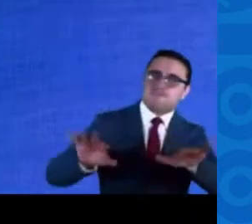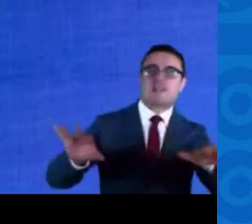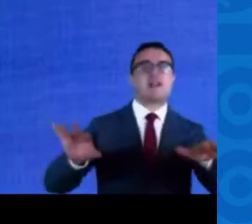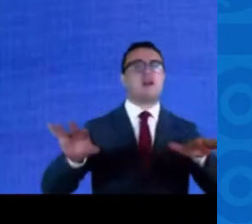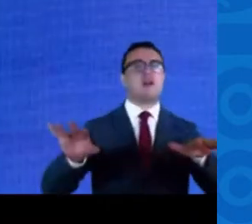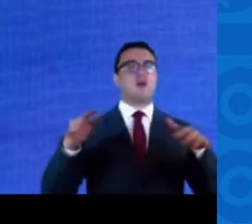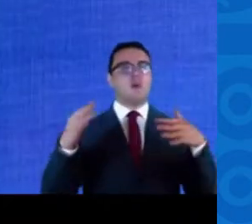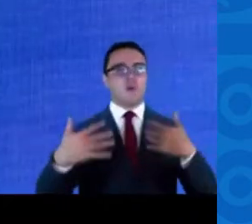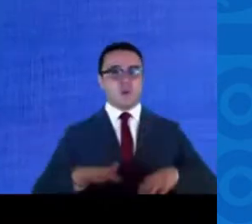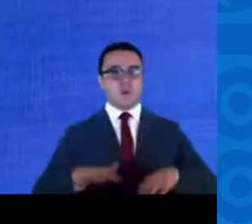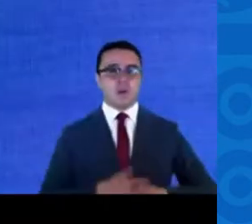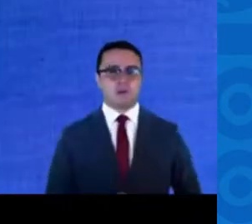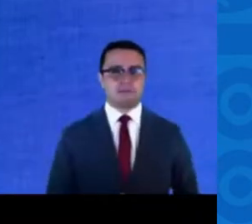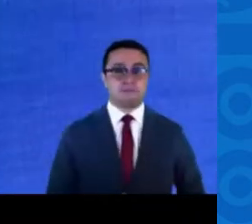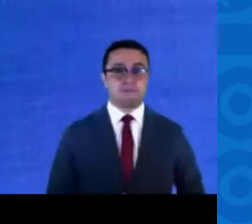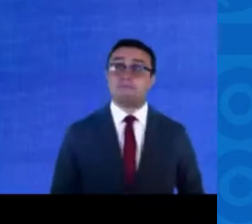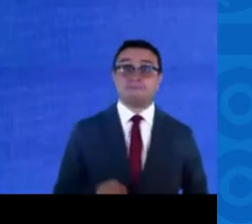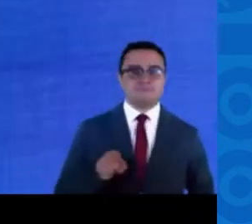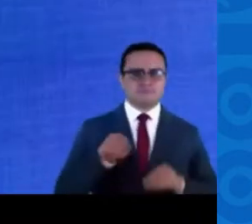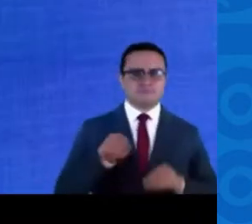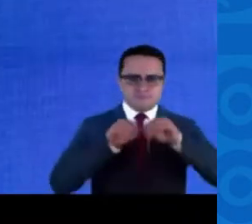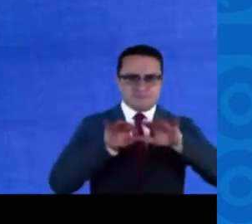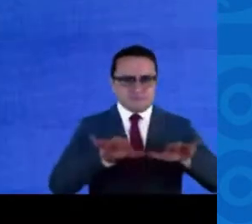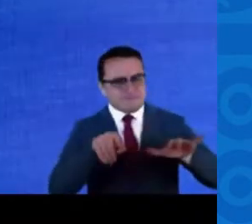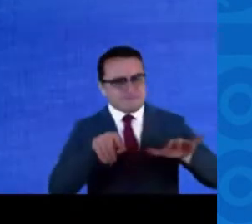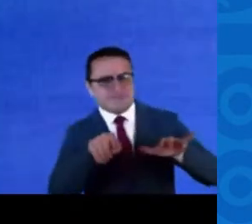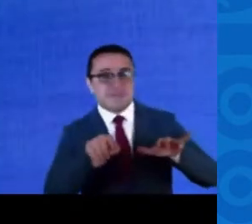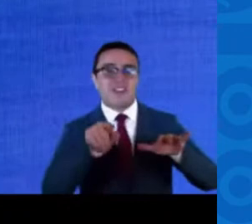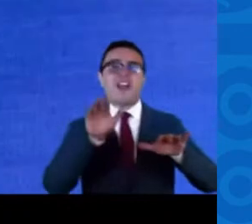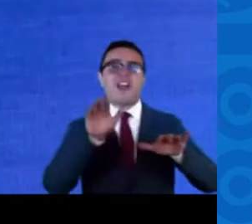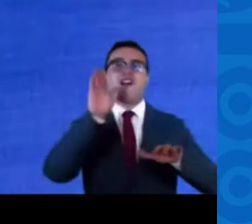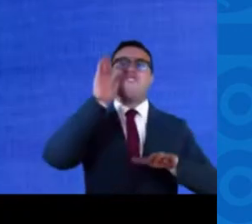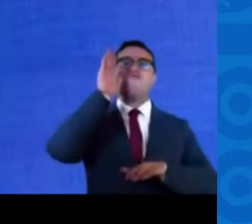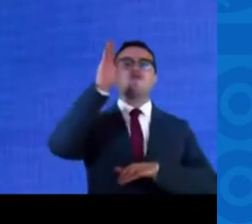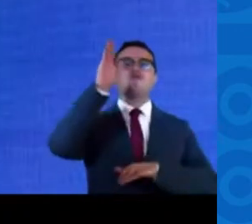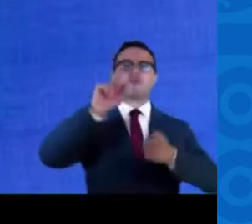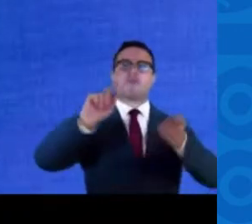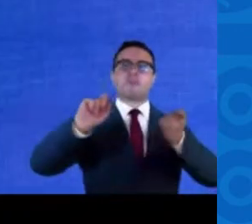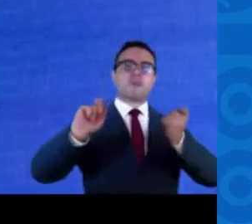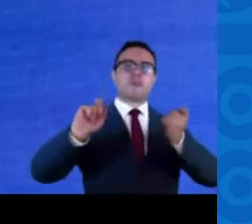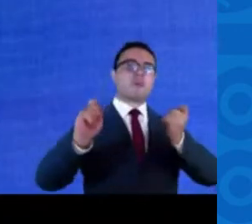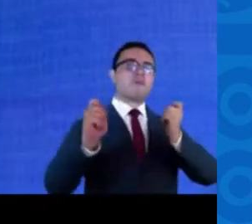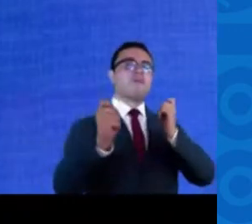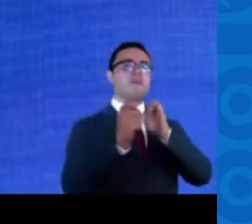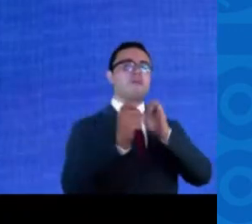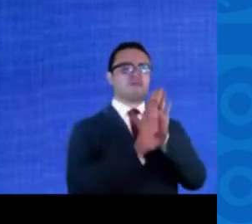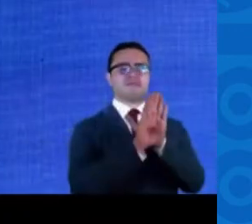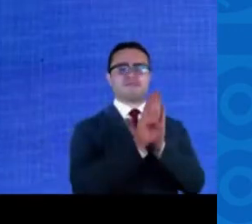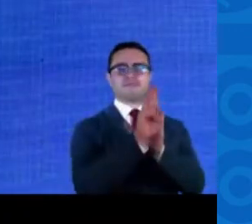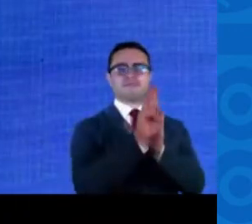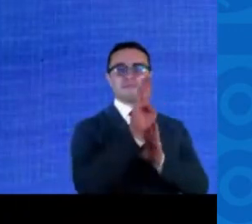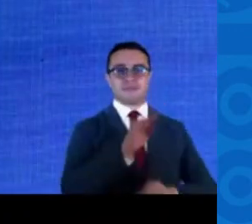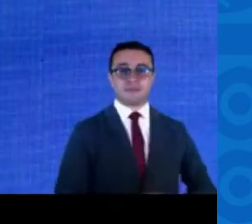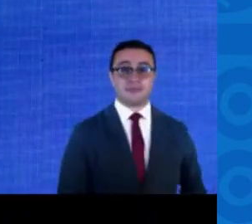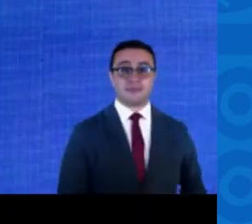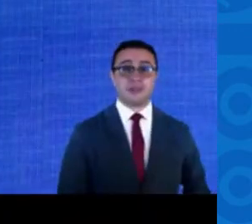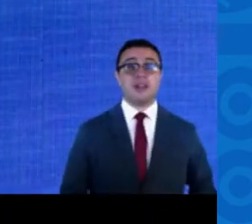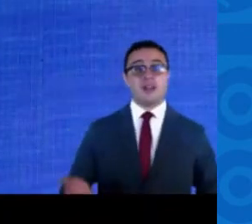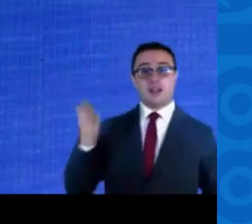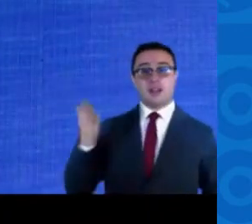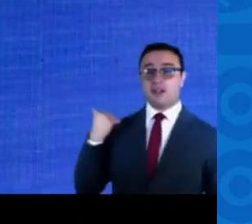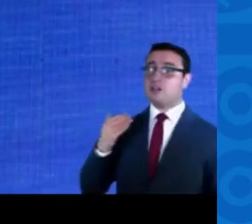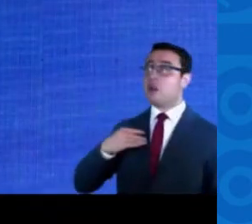region as is being done today is believing in a transformative future. It